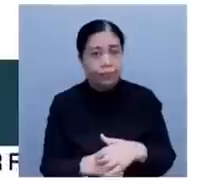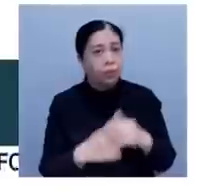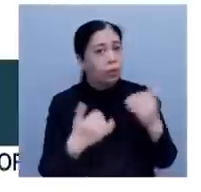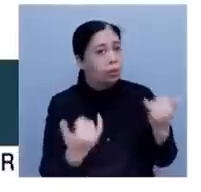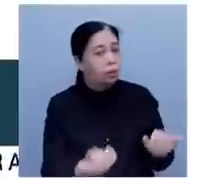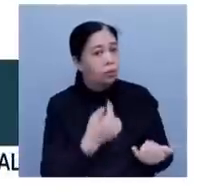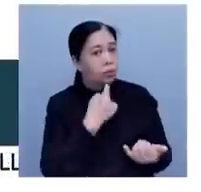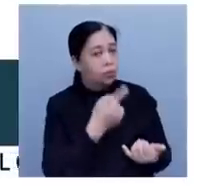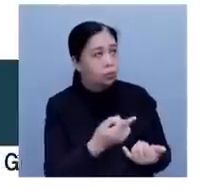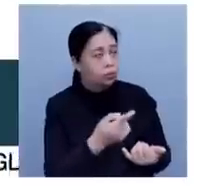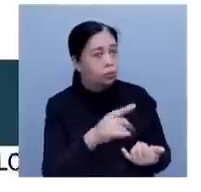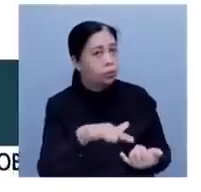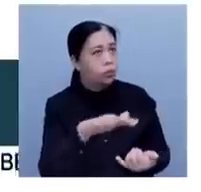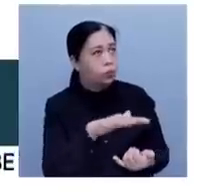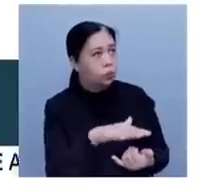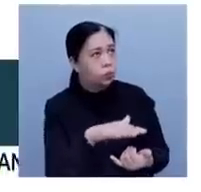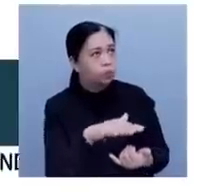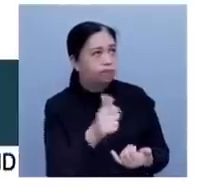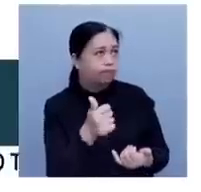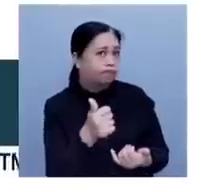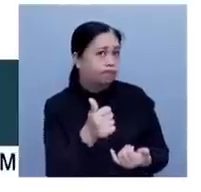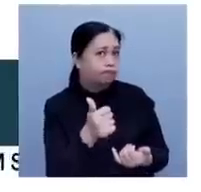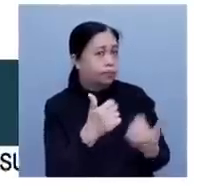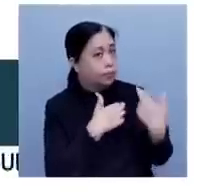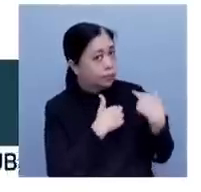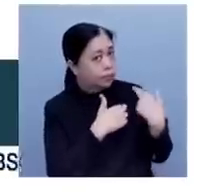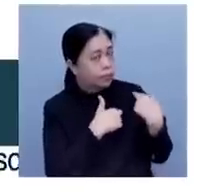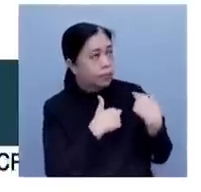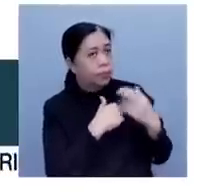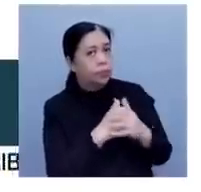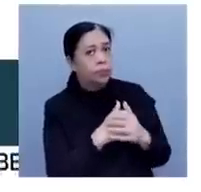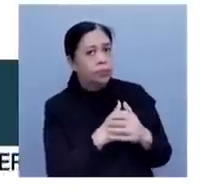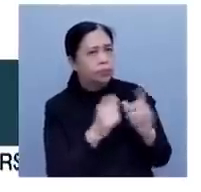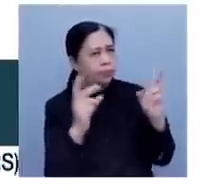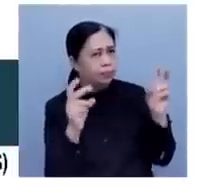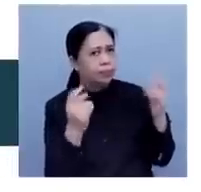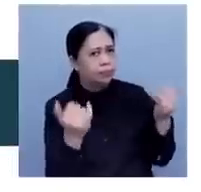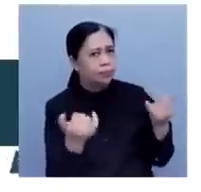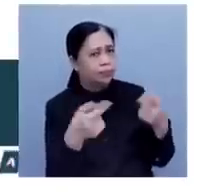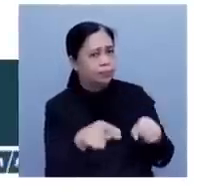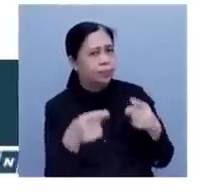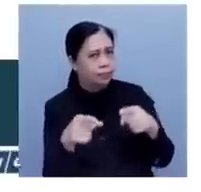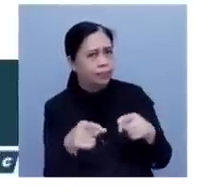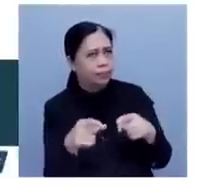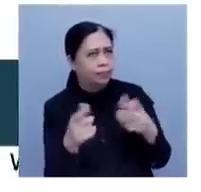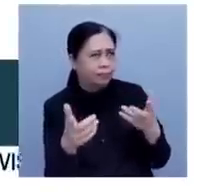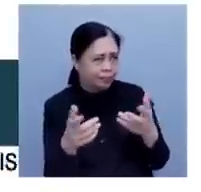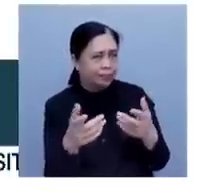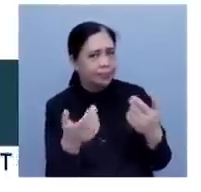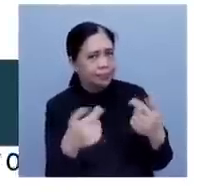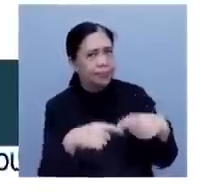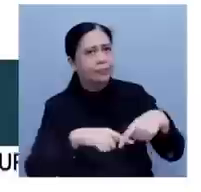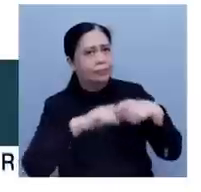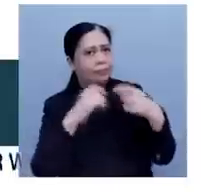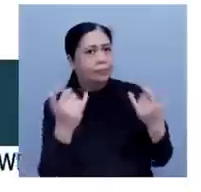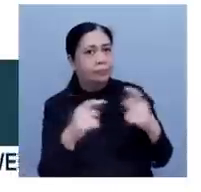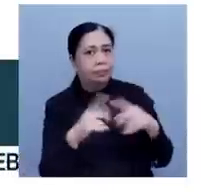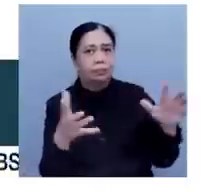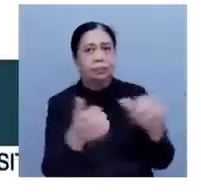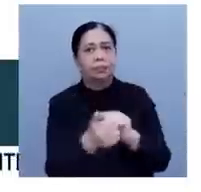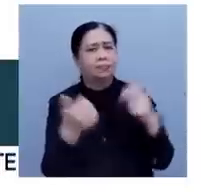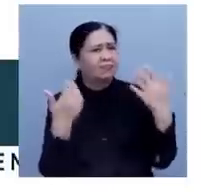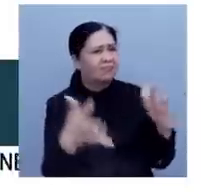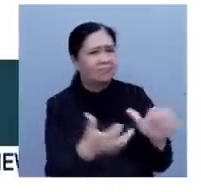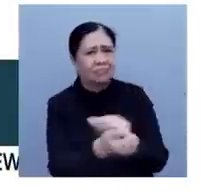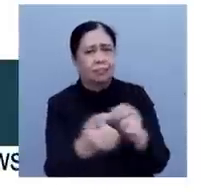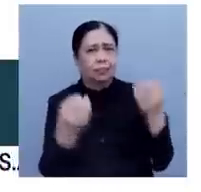who are responsible in what is currently happening, well, it's been suspended now, but the damage has been done. You talk to a